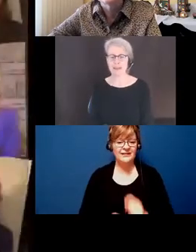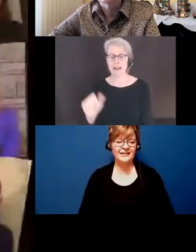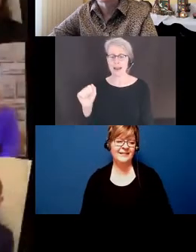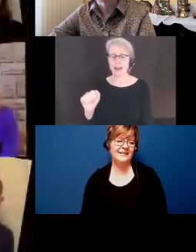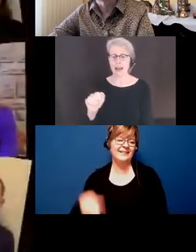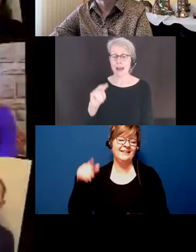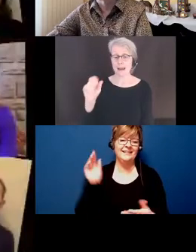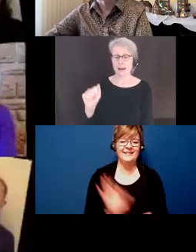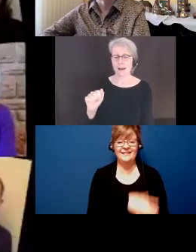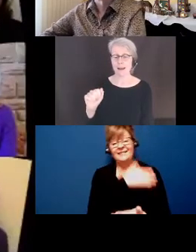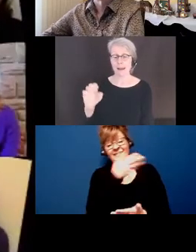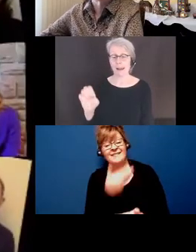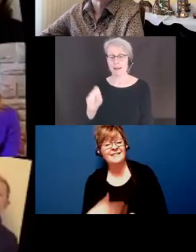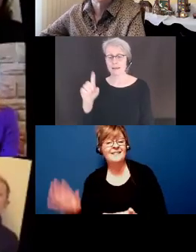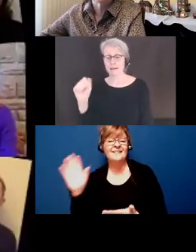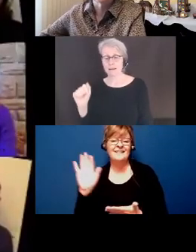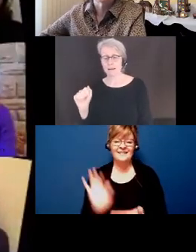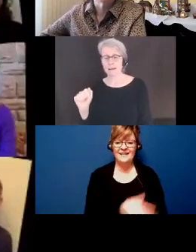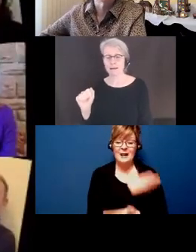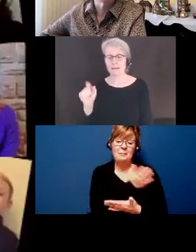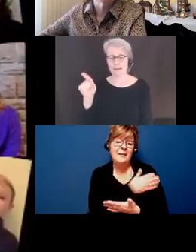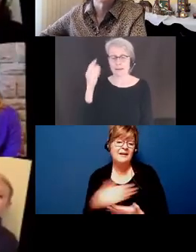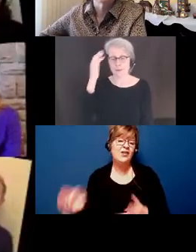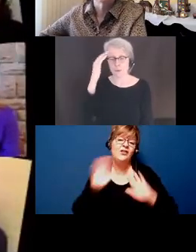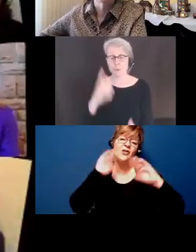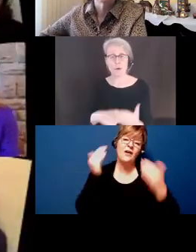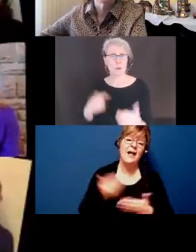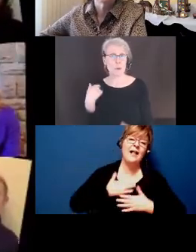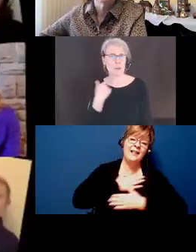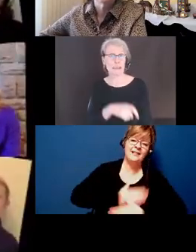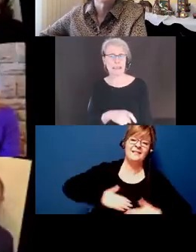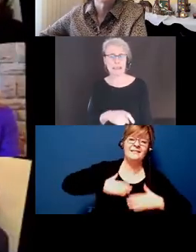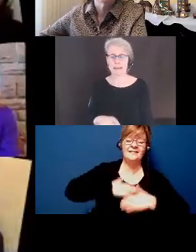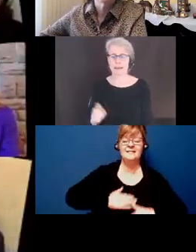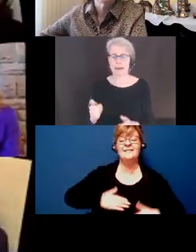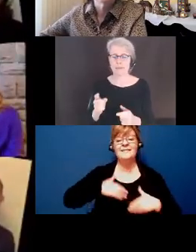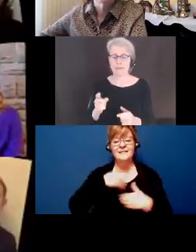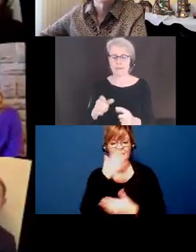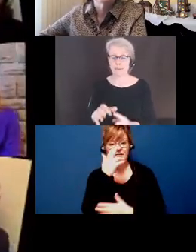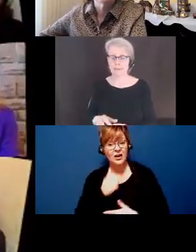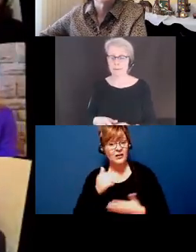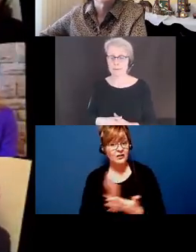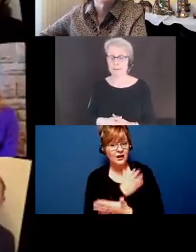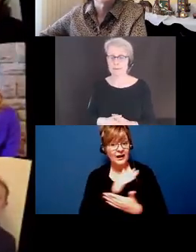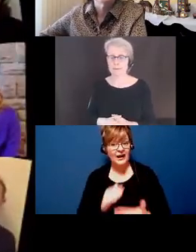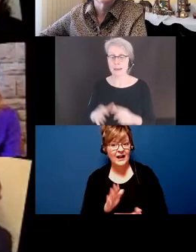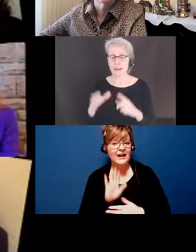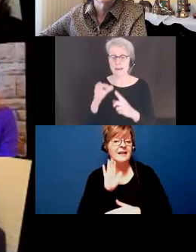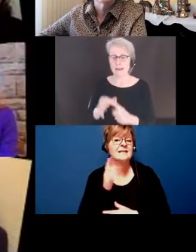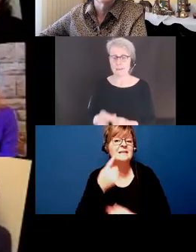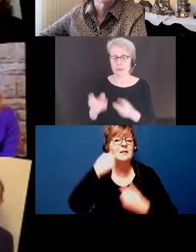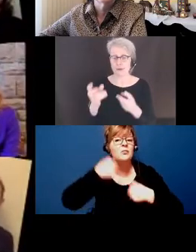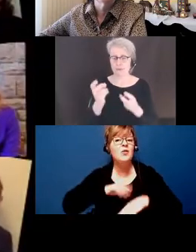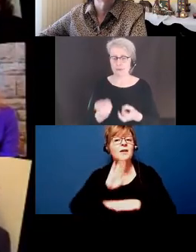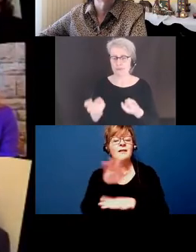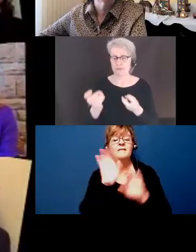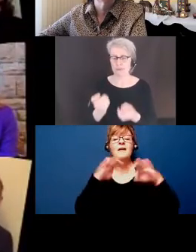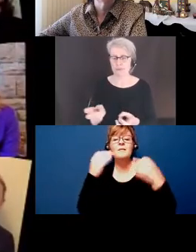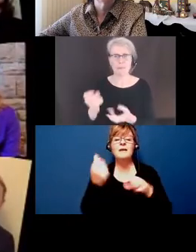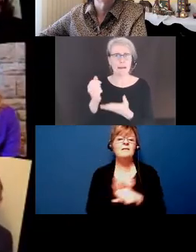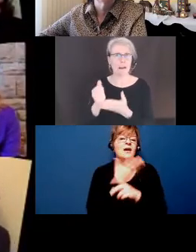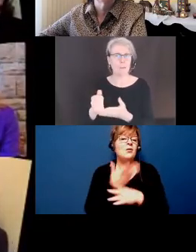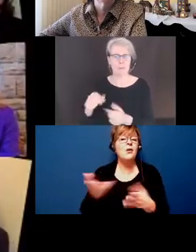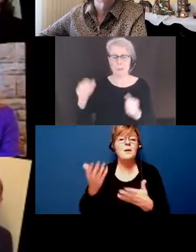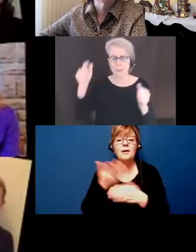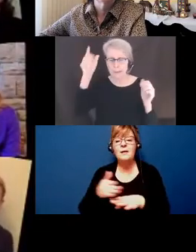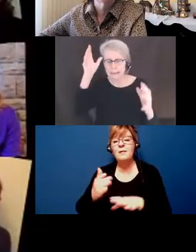Happy Mary, Merry, holly jolly, happy, happy, jolly, and we'll soon appear. And thankful friends are tiny